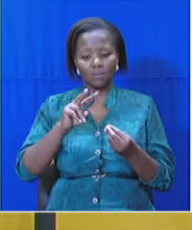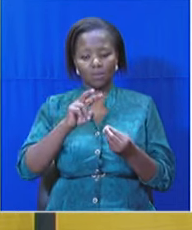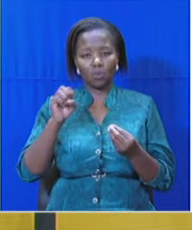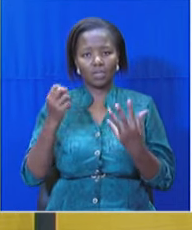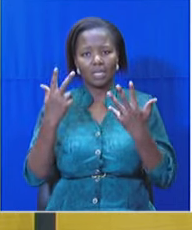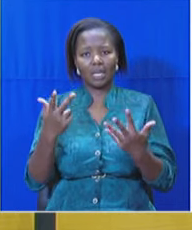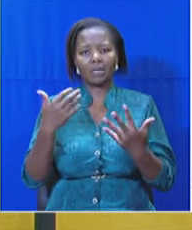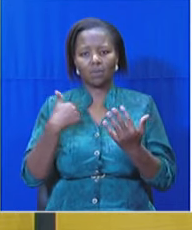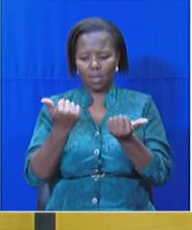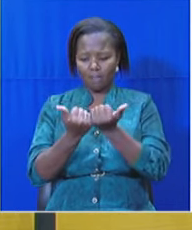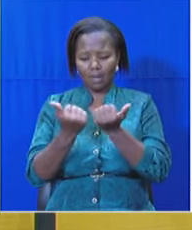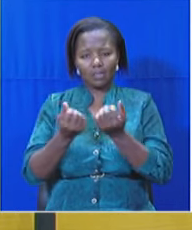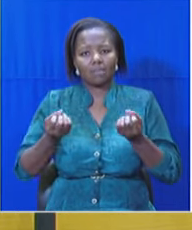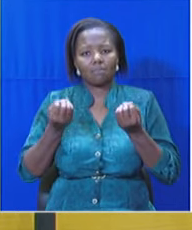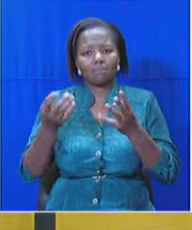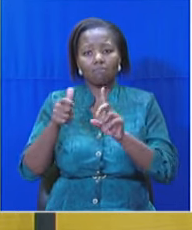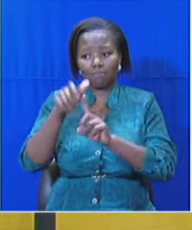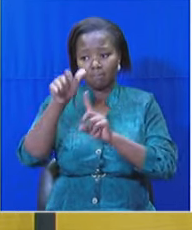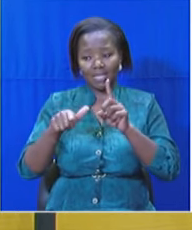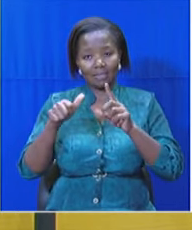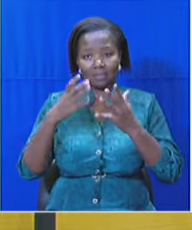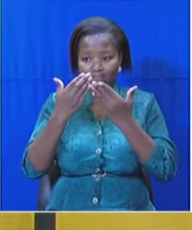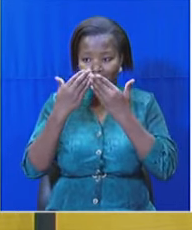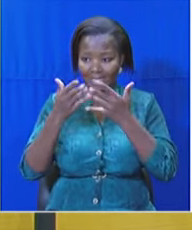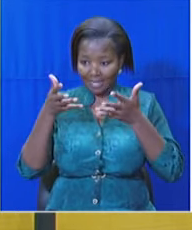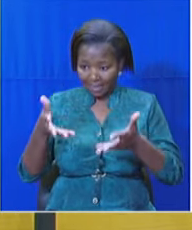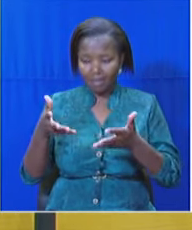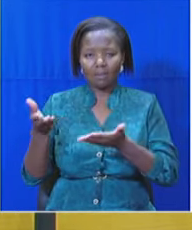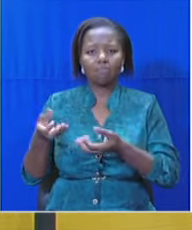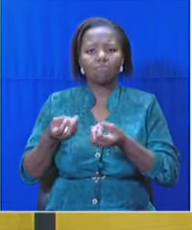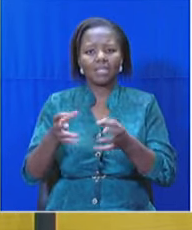to aspirant students to obtain qualifications in this regard.